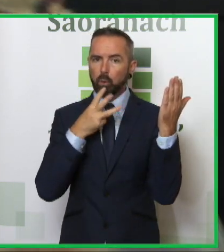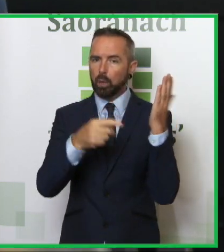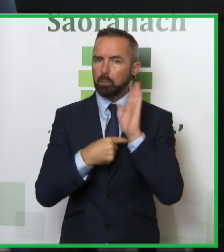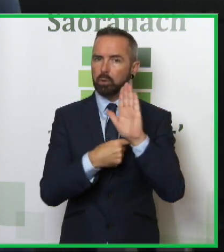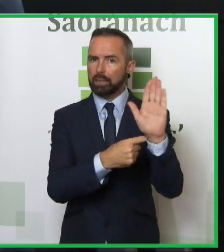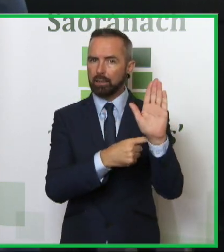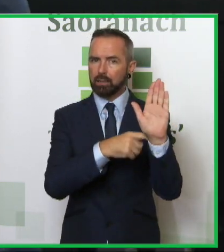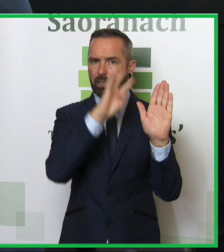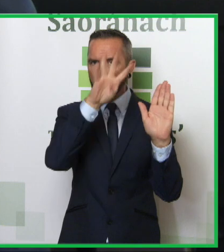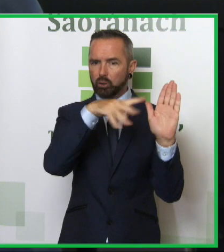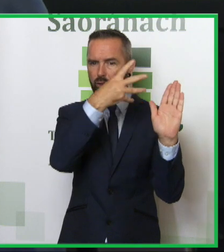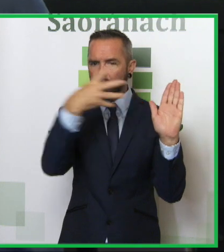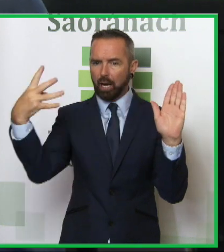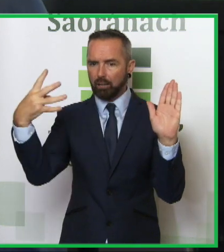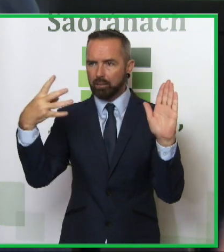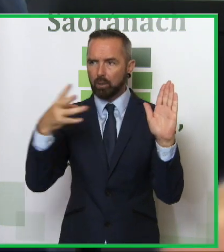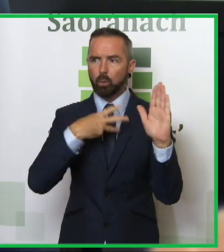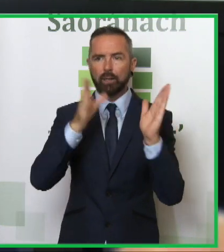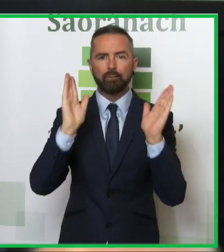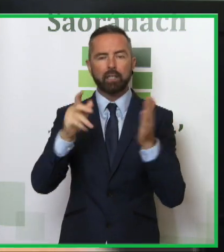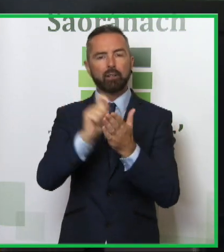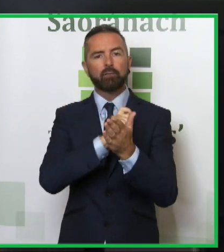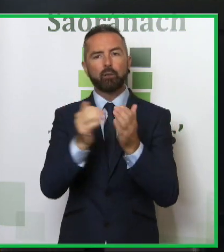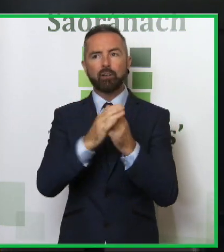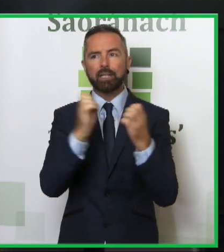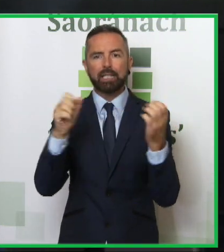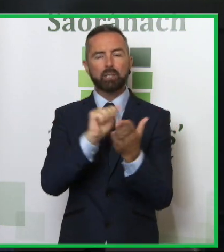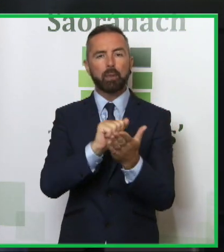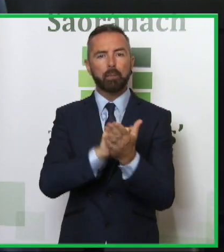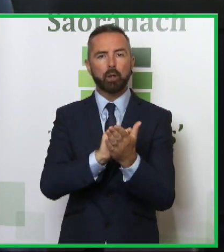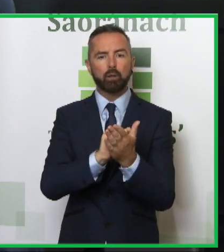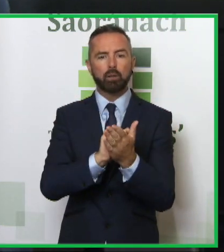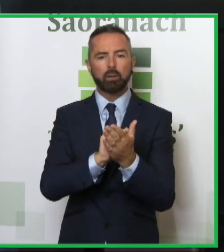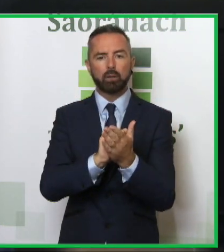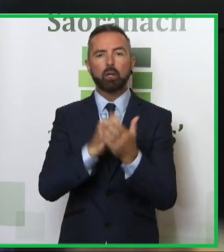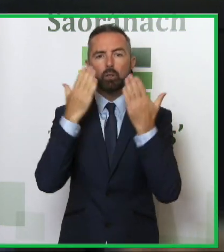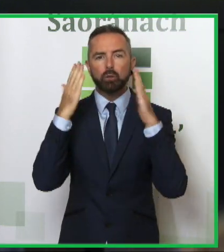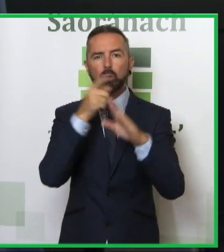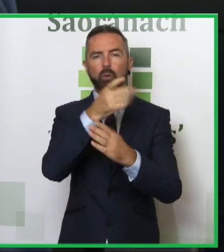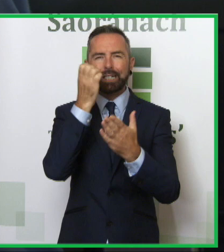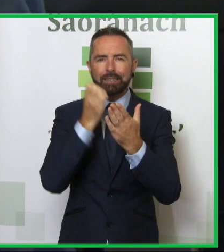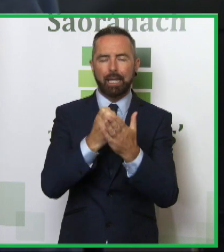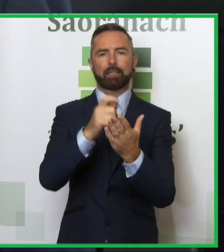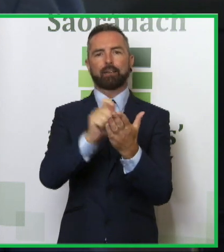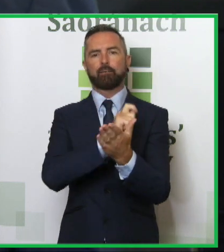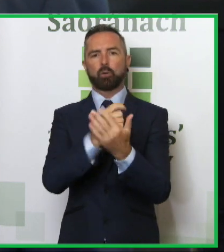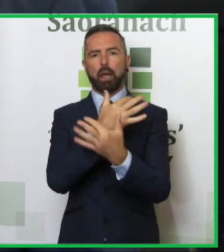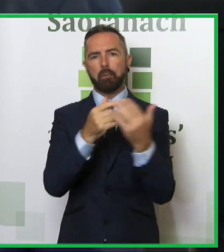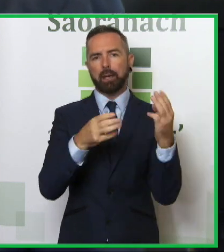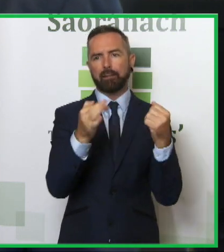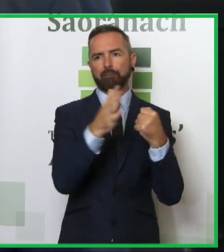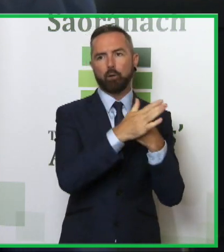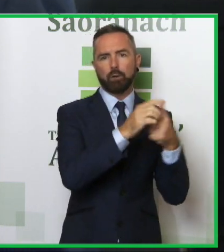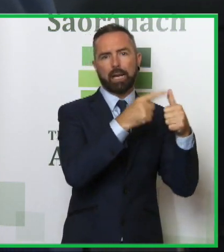presenting a chart after the vote for each of the ballot papers, showing you exactly the way the voting went, how many people voted